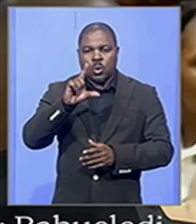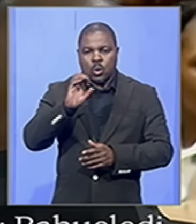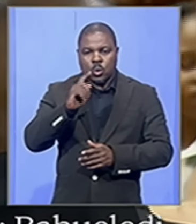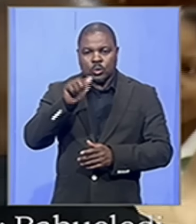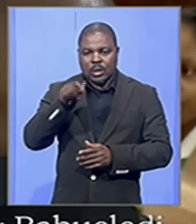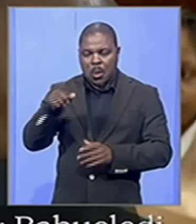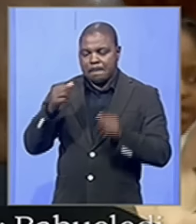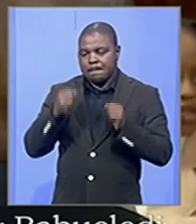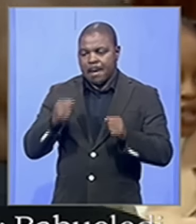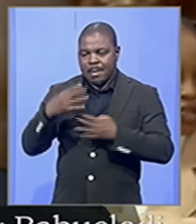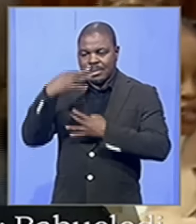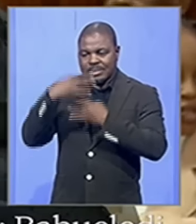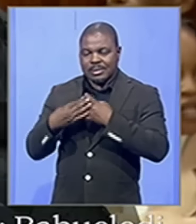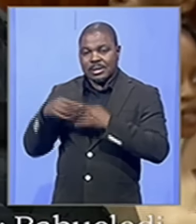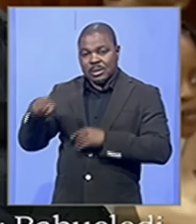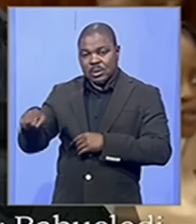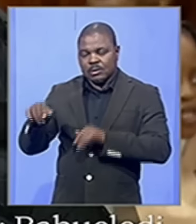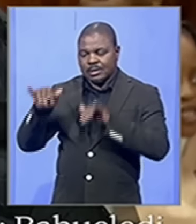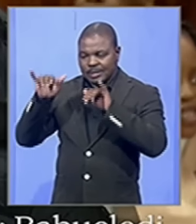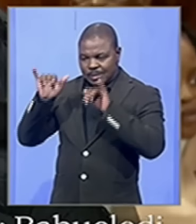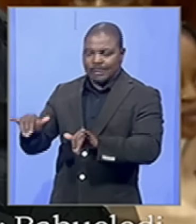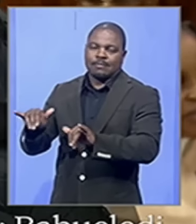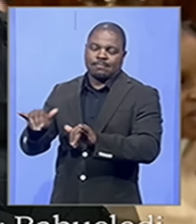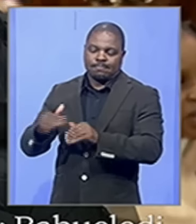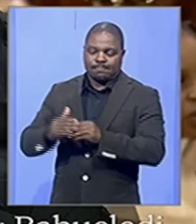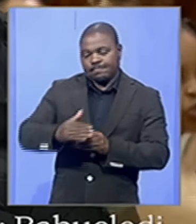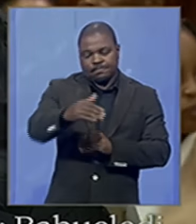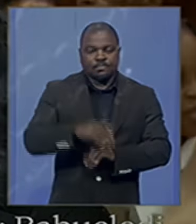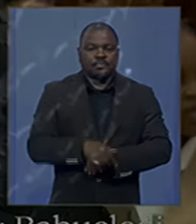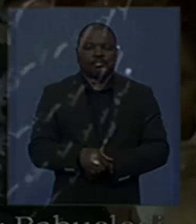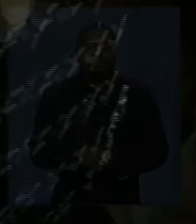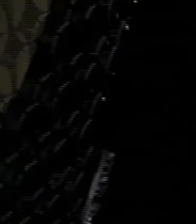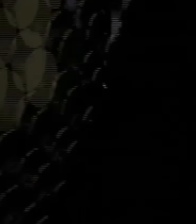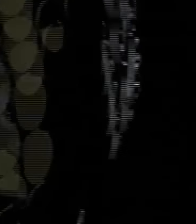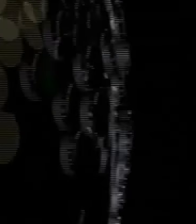nna kwa seteišeneng sa mapodisi sa Pains Flay.